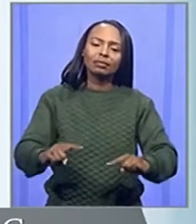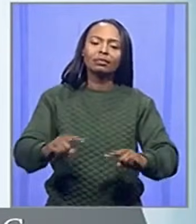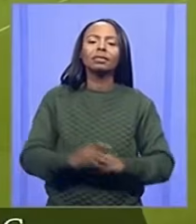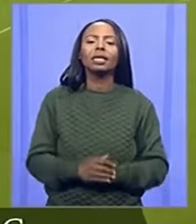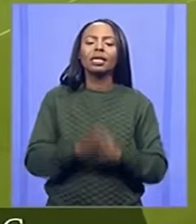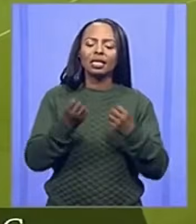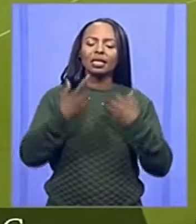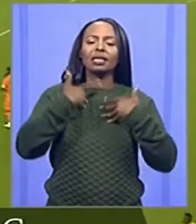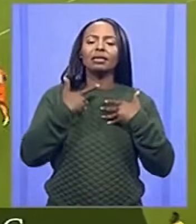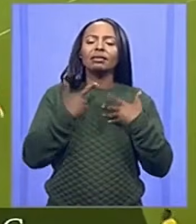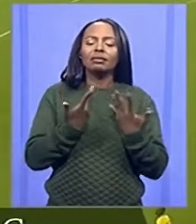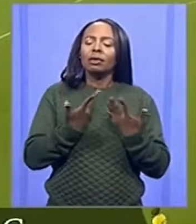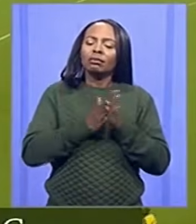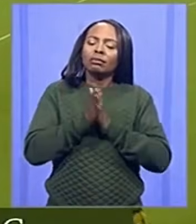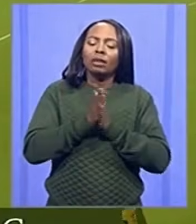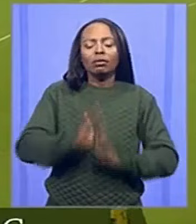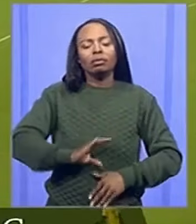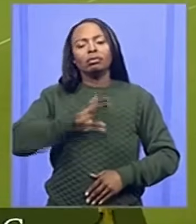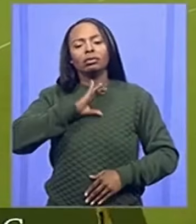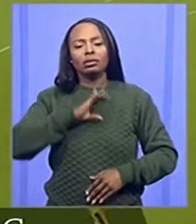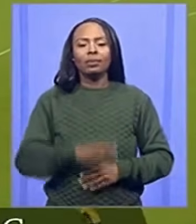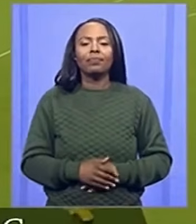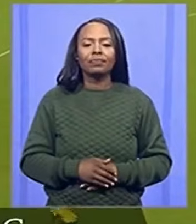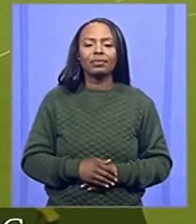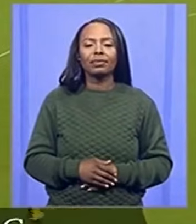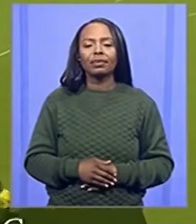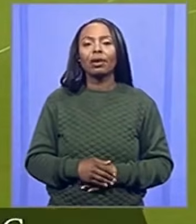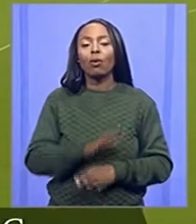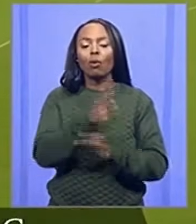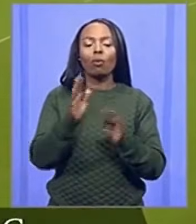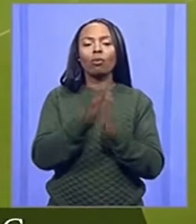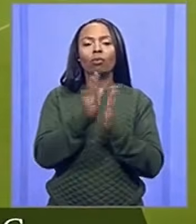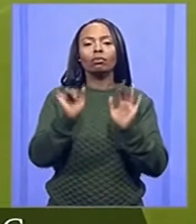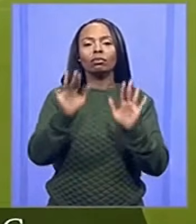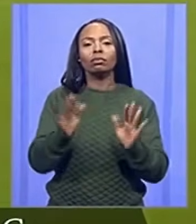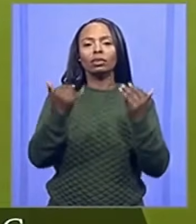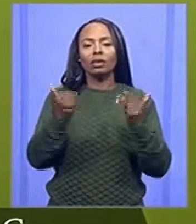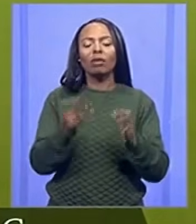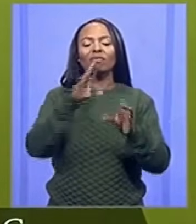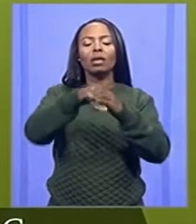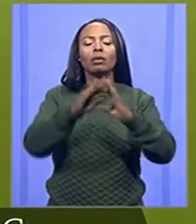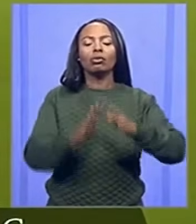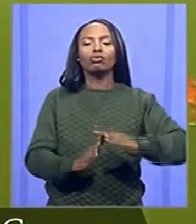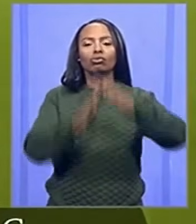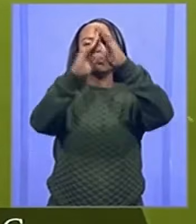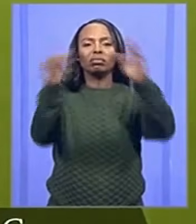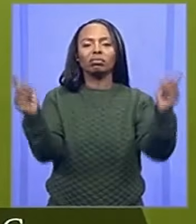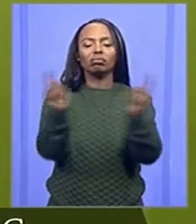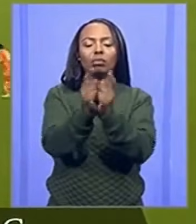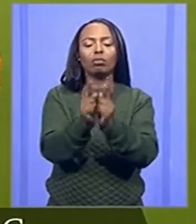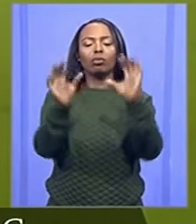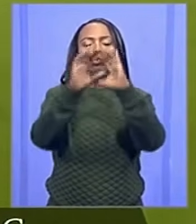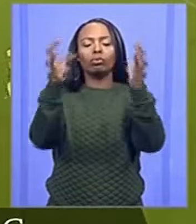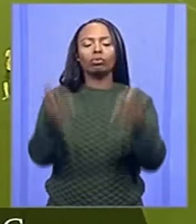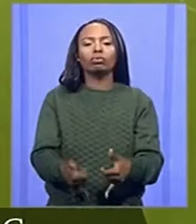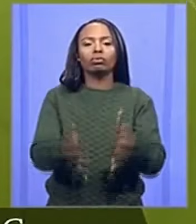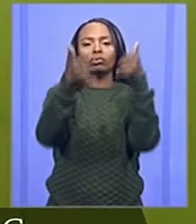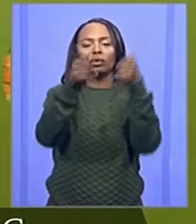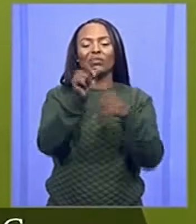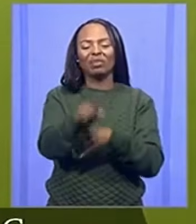boost. Ke dihlopha tše senyane tšeo di fetšago di le godimo go yo kgatha tema dipapading tša sebjana